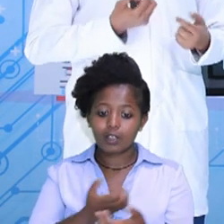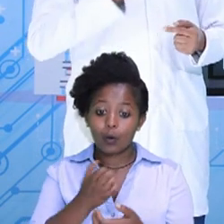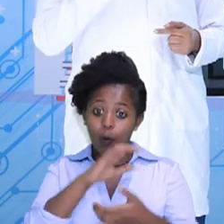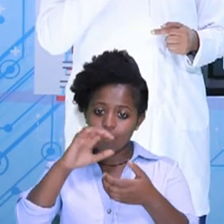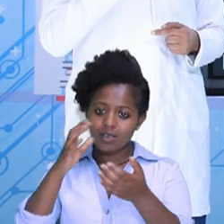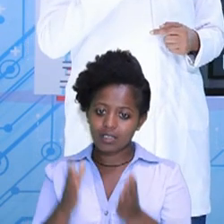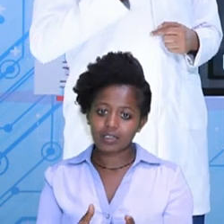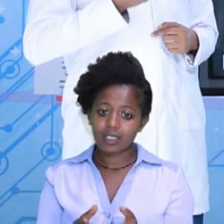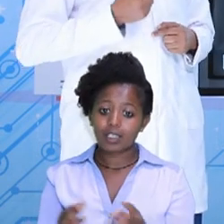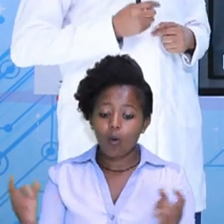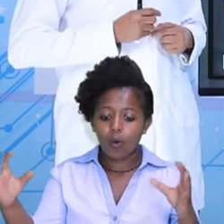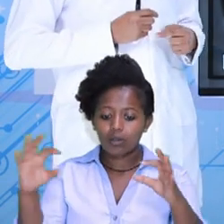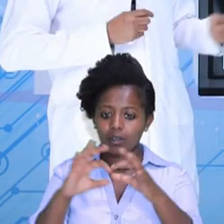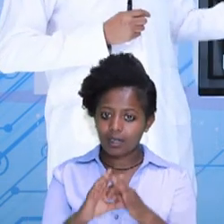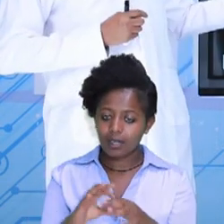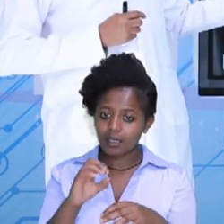organized and against